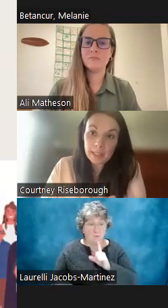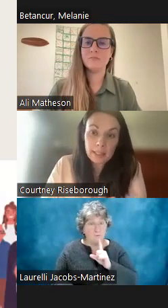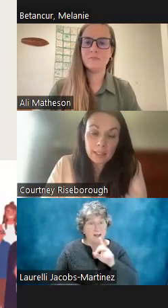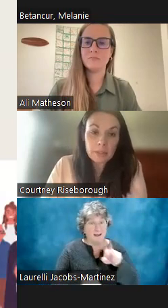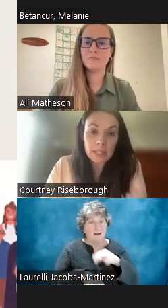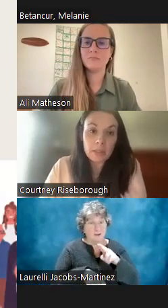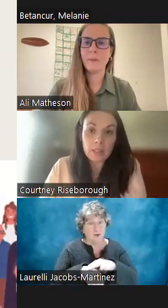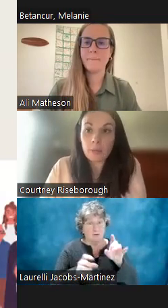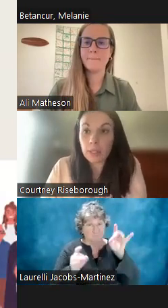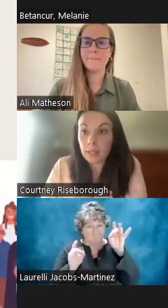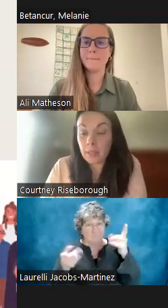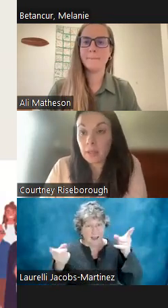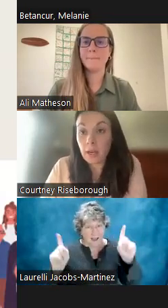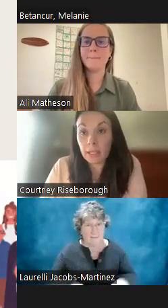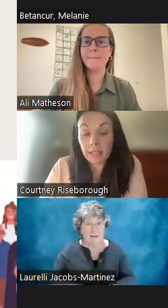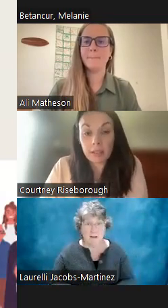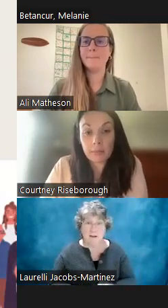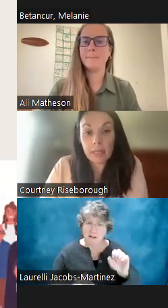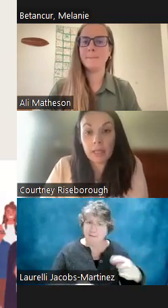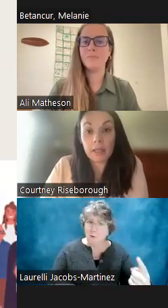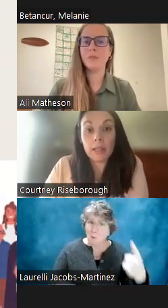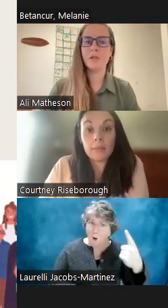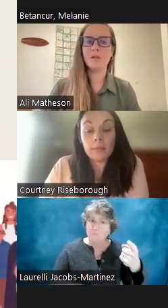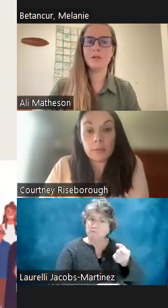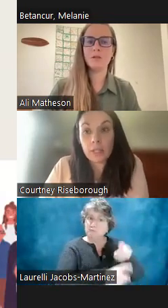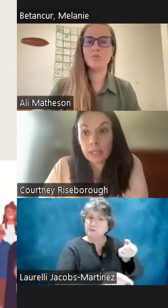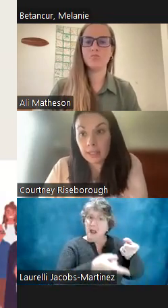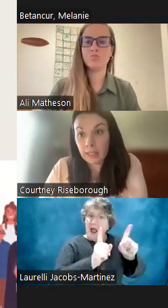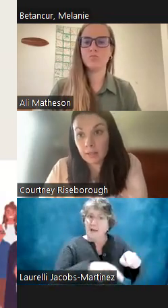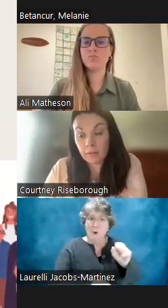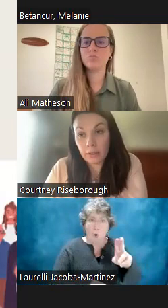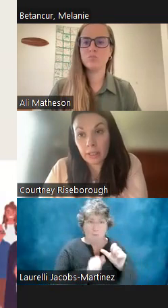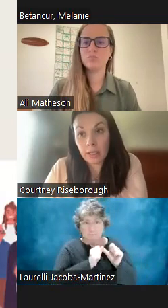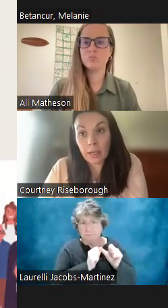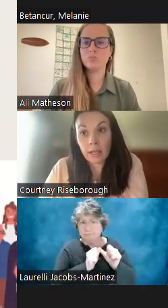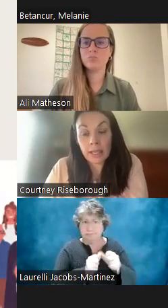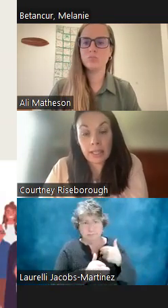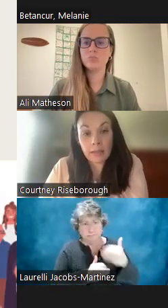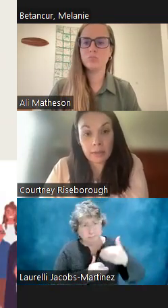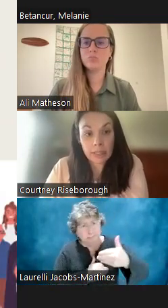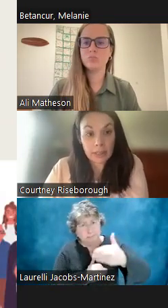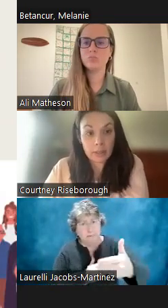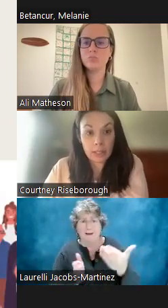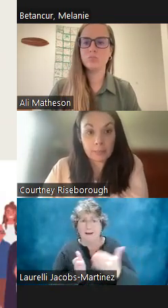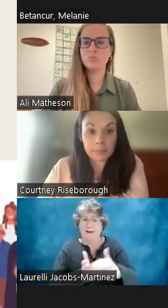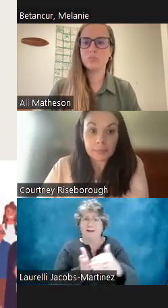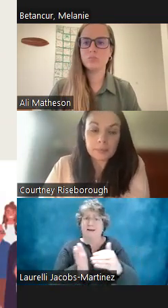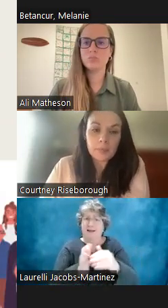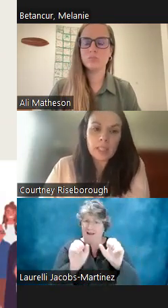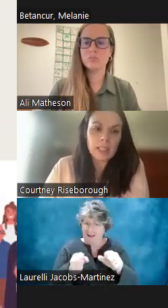one incident in a relationship, or it can be chronic. It could be multiple incidents over a length of a